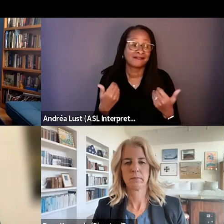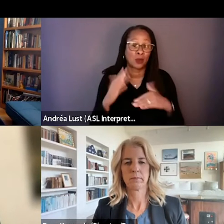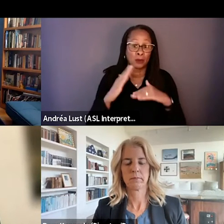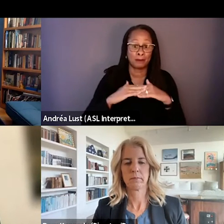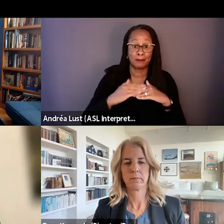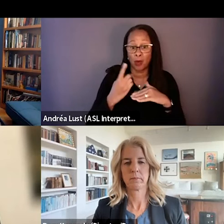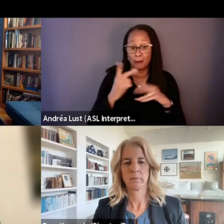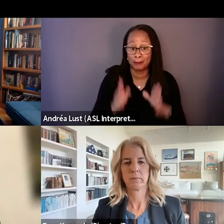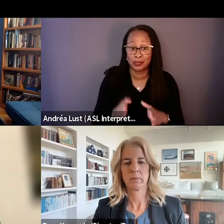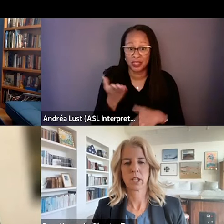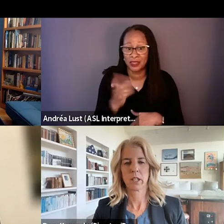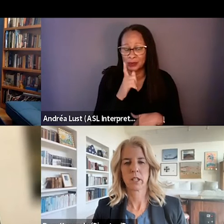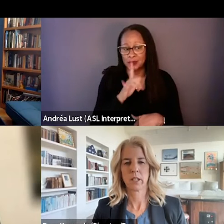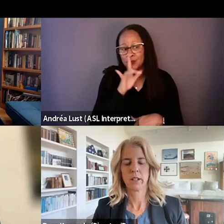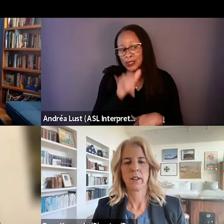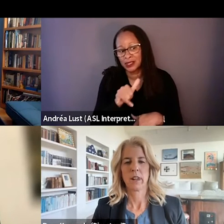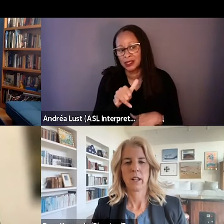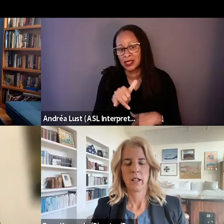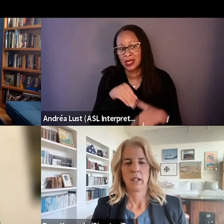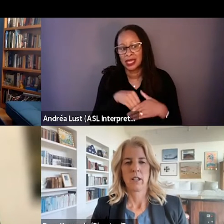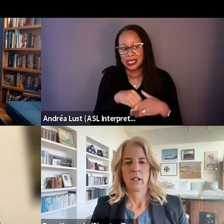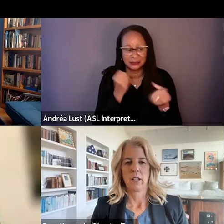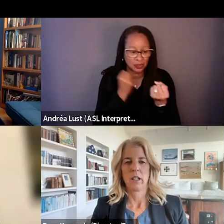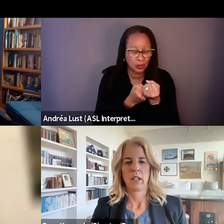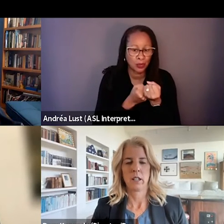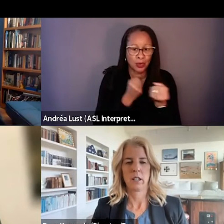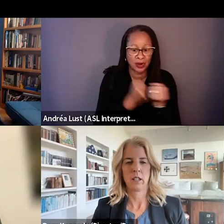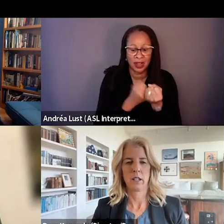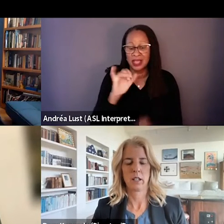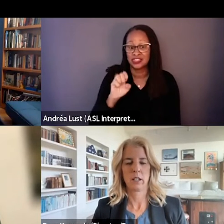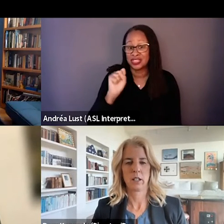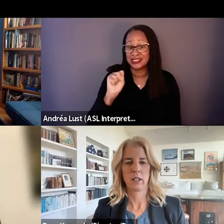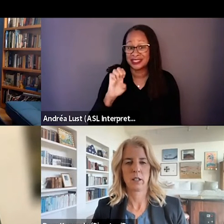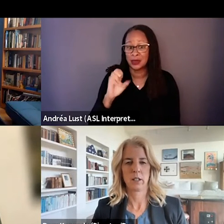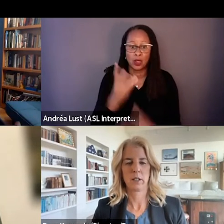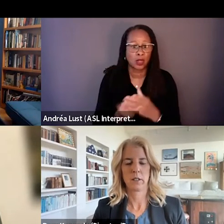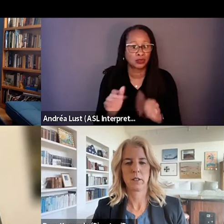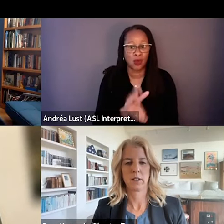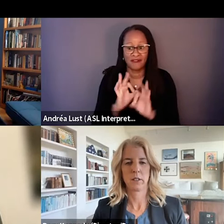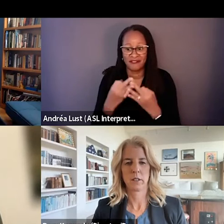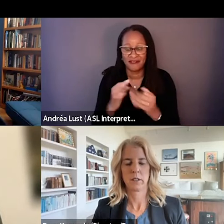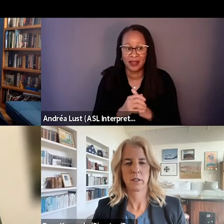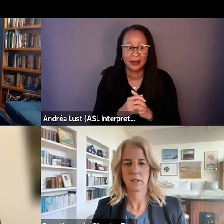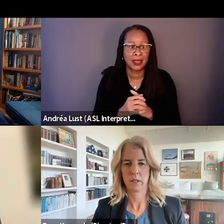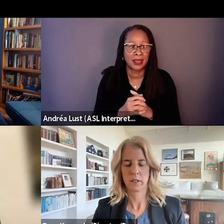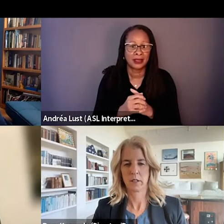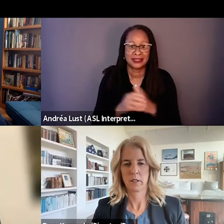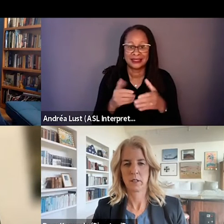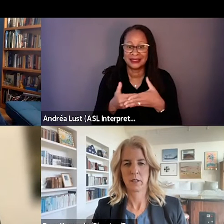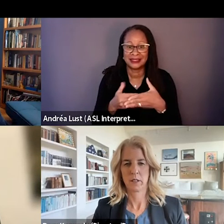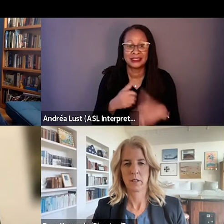person there that was really in their corner and supportive. For Jesse, who lost his whole family, his immediate nuclear family, he had